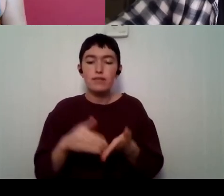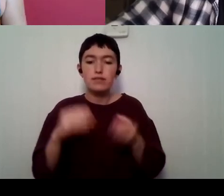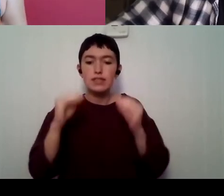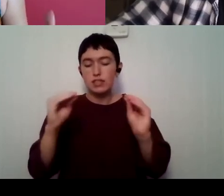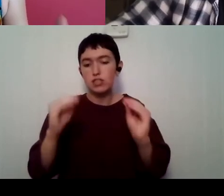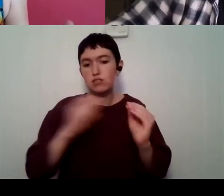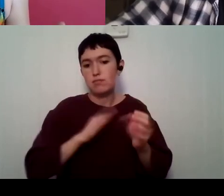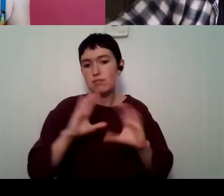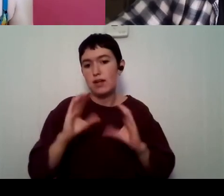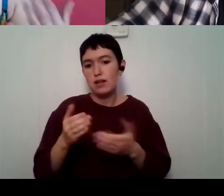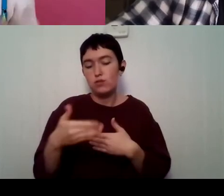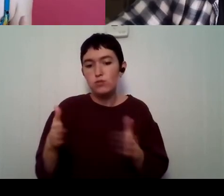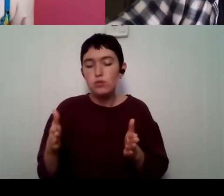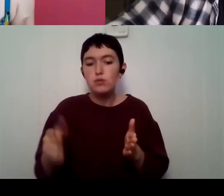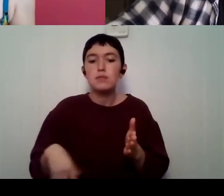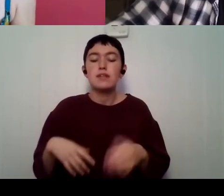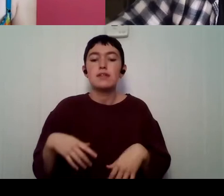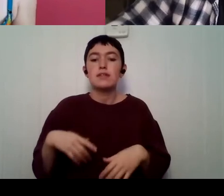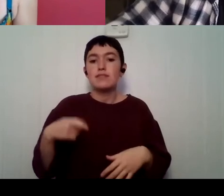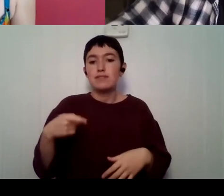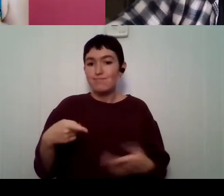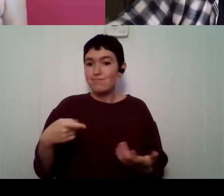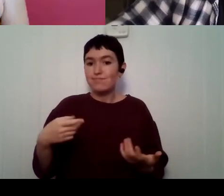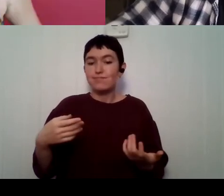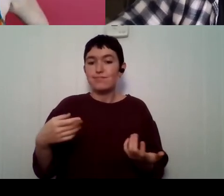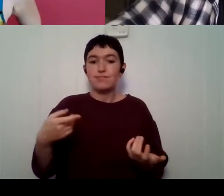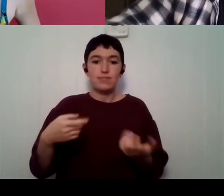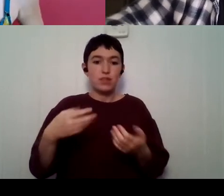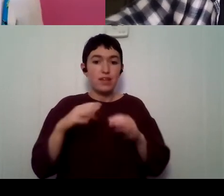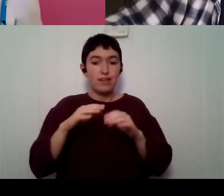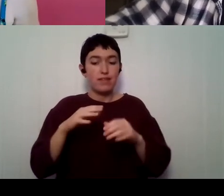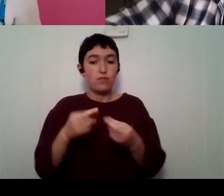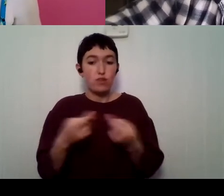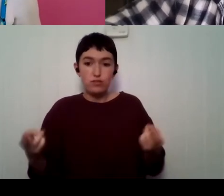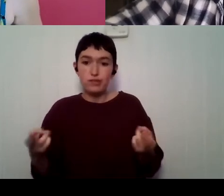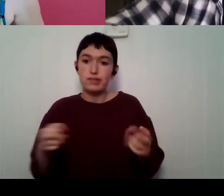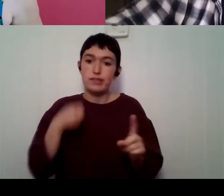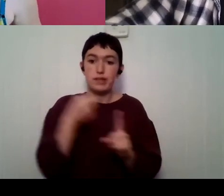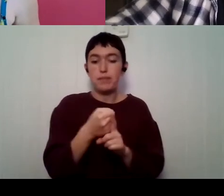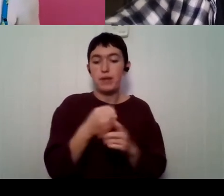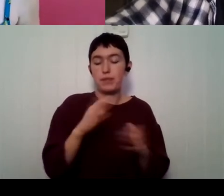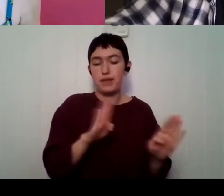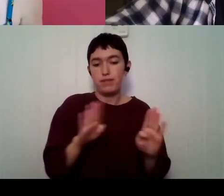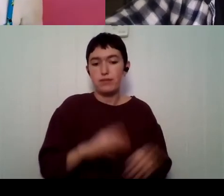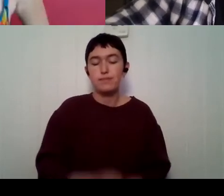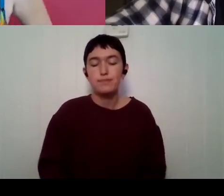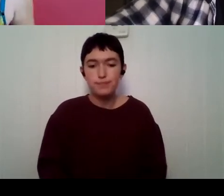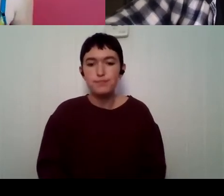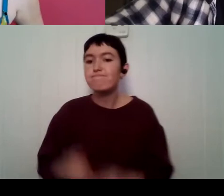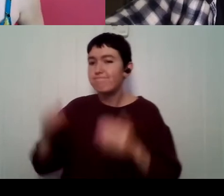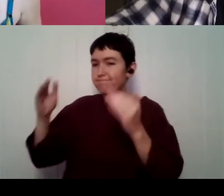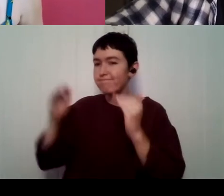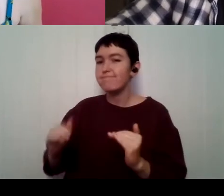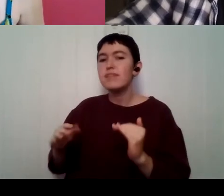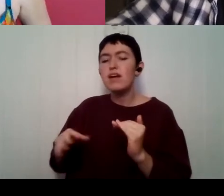how it's being affected really does impact behavior. For sure. The next question is from Madison. Are kinkajous